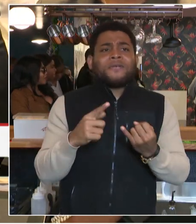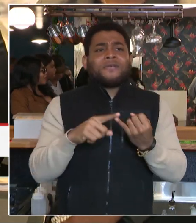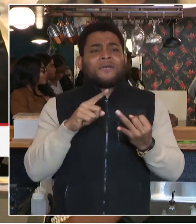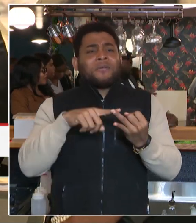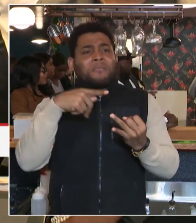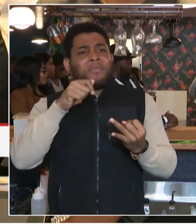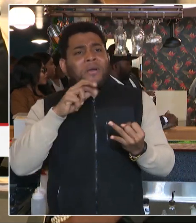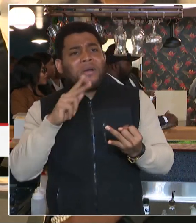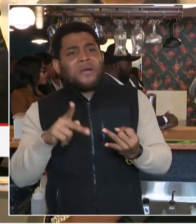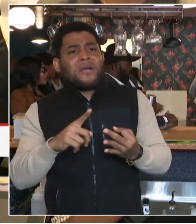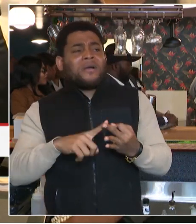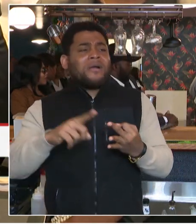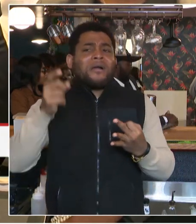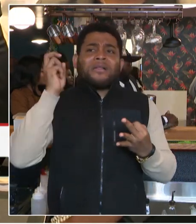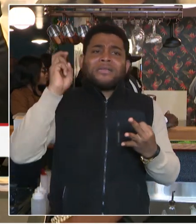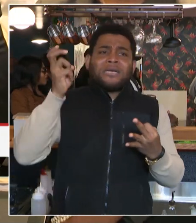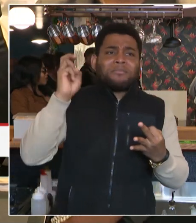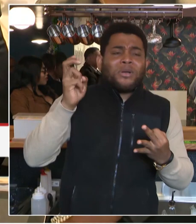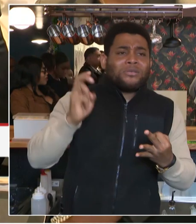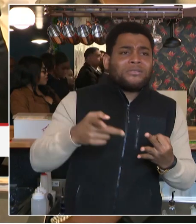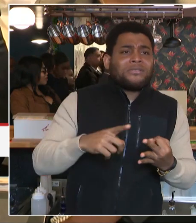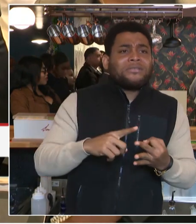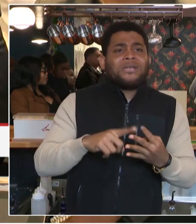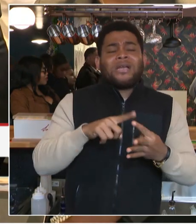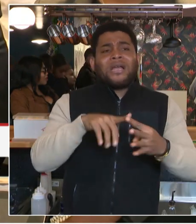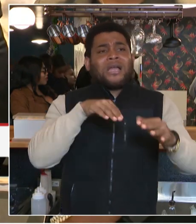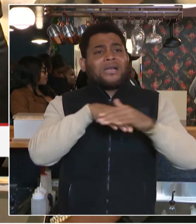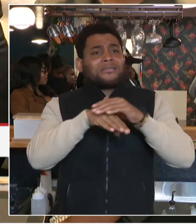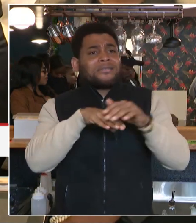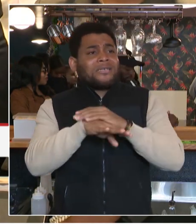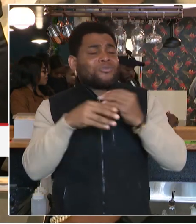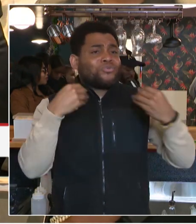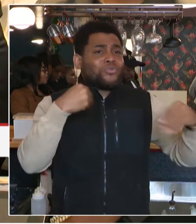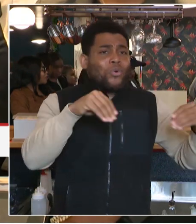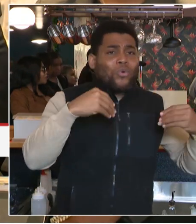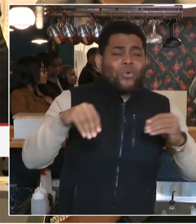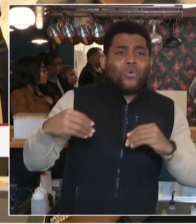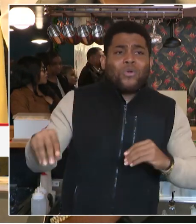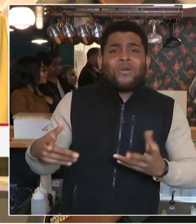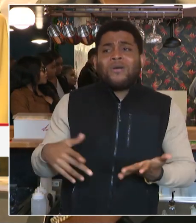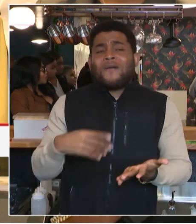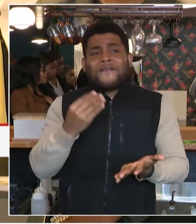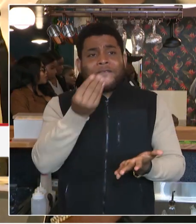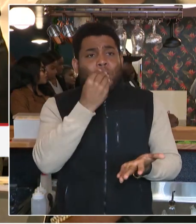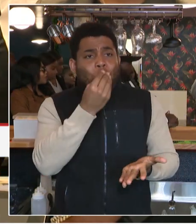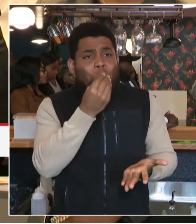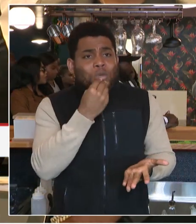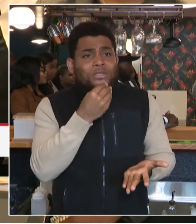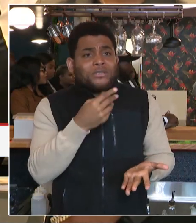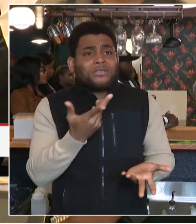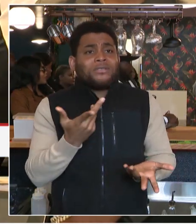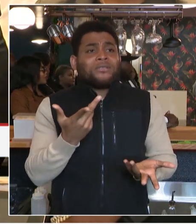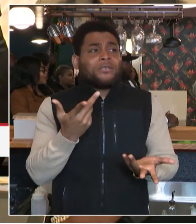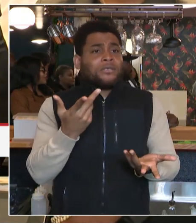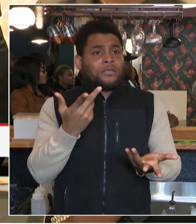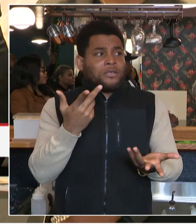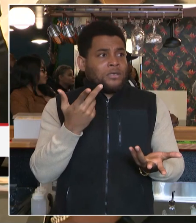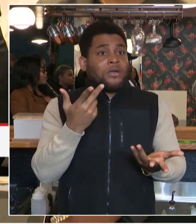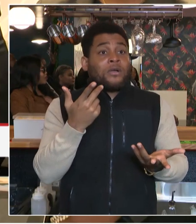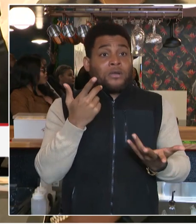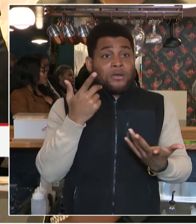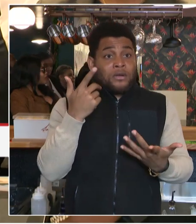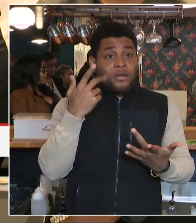want access to great retailers, fresh food, and places where they can sit down and